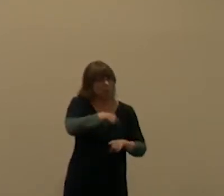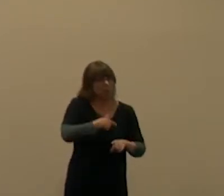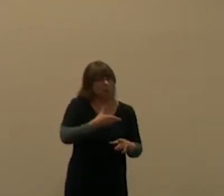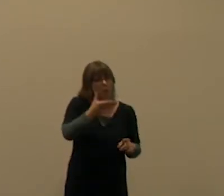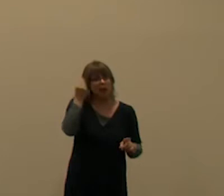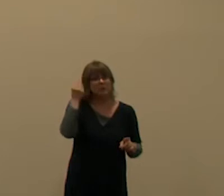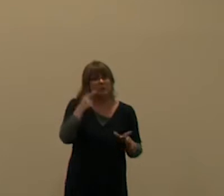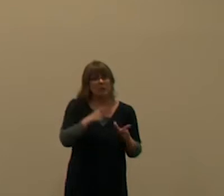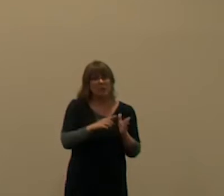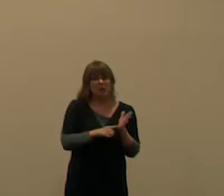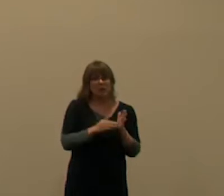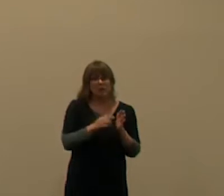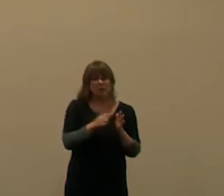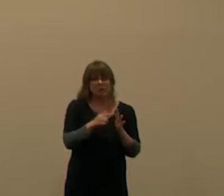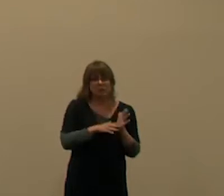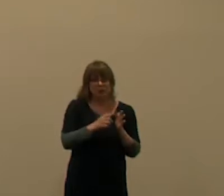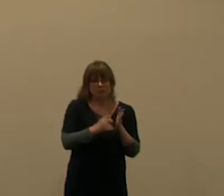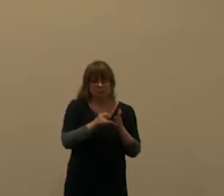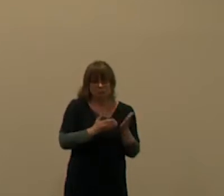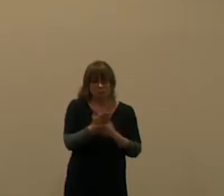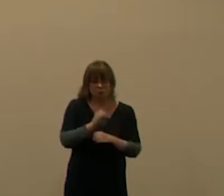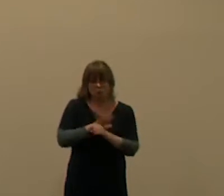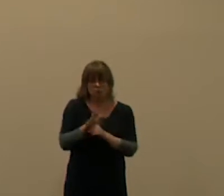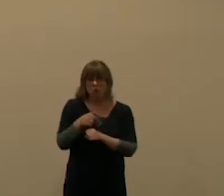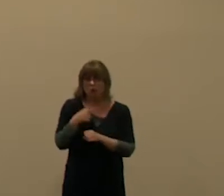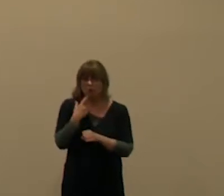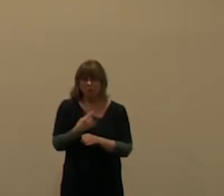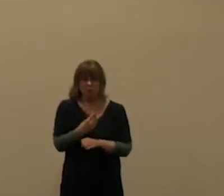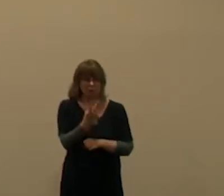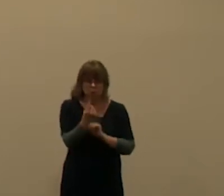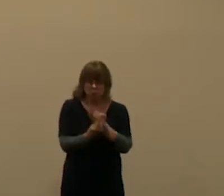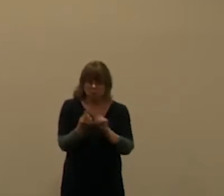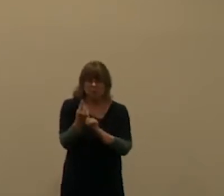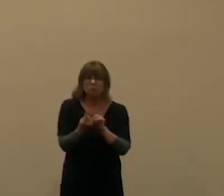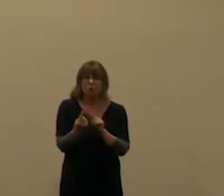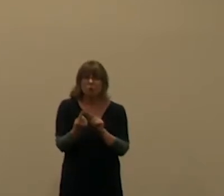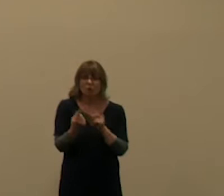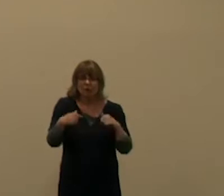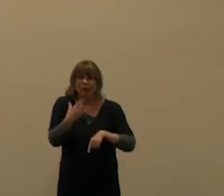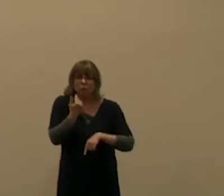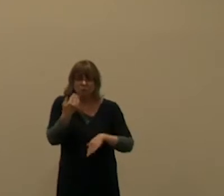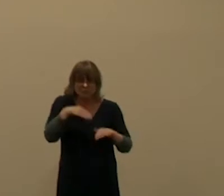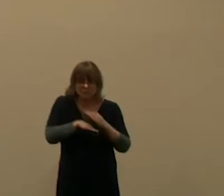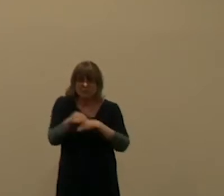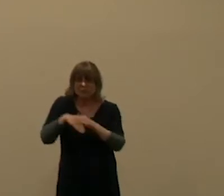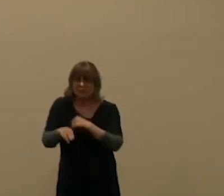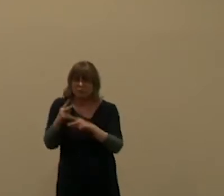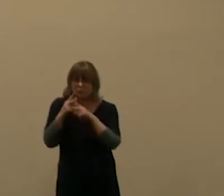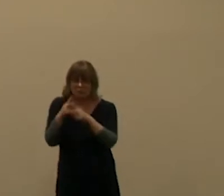Alzheimer. In the Corona pandemic time, they would only have like 2 meeting rooms where people could visit